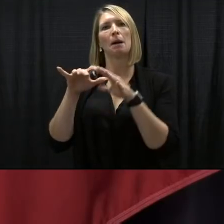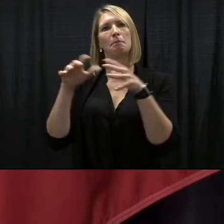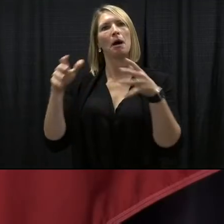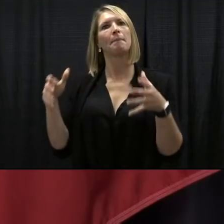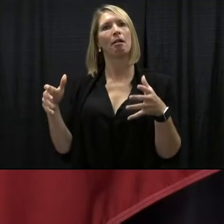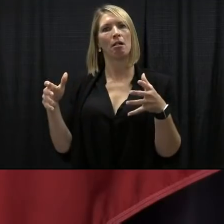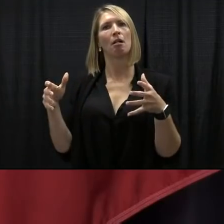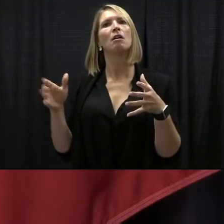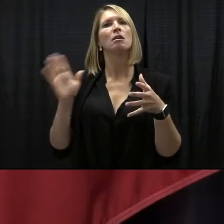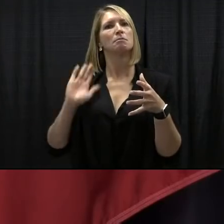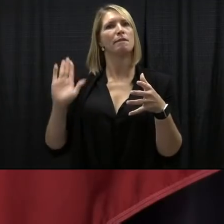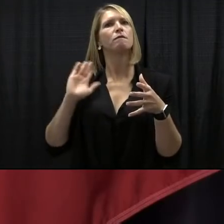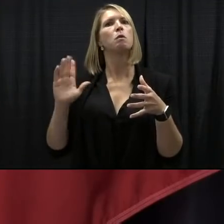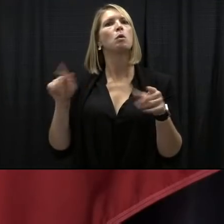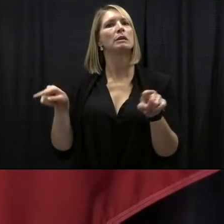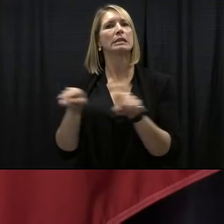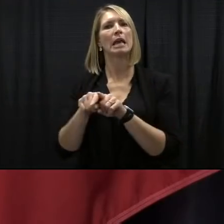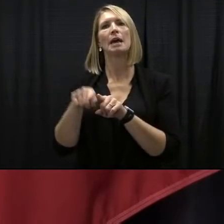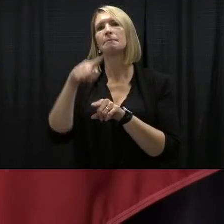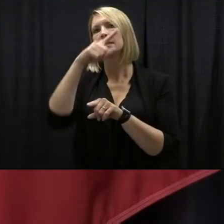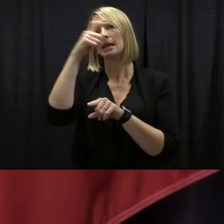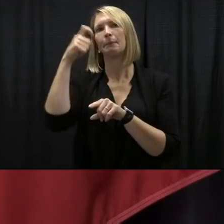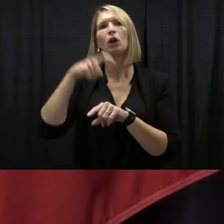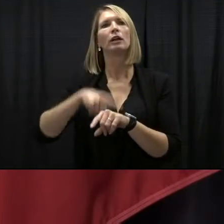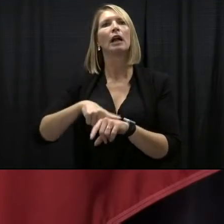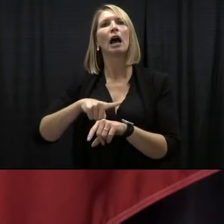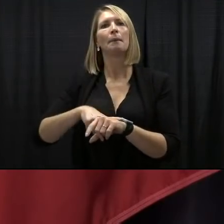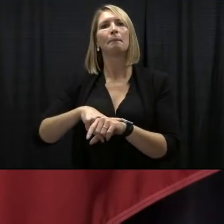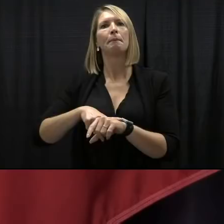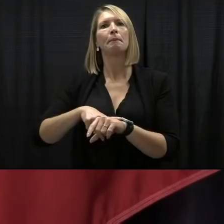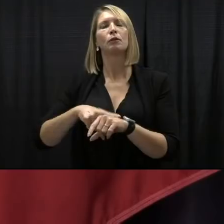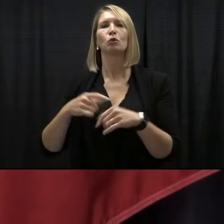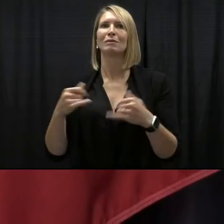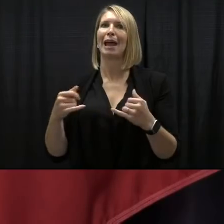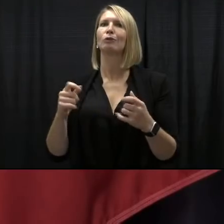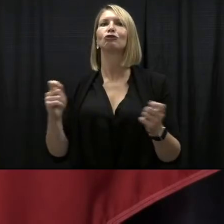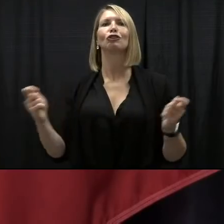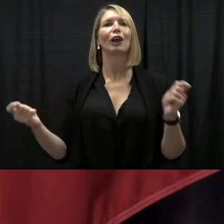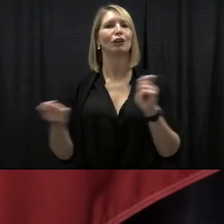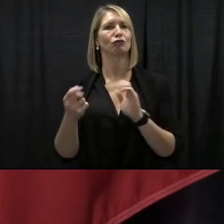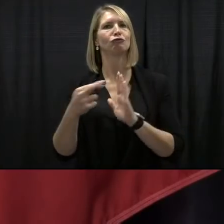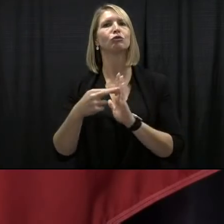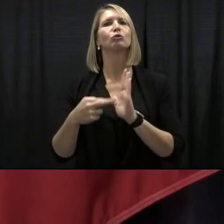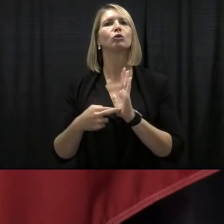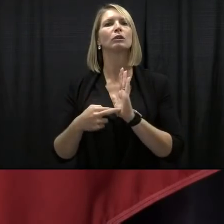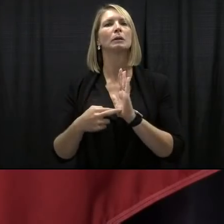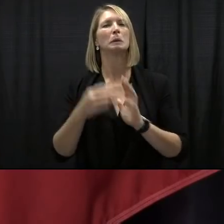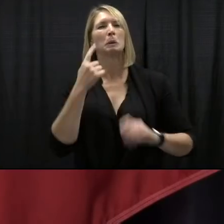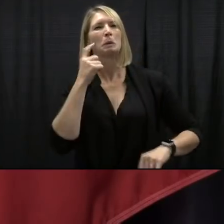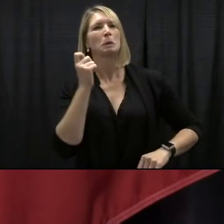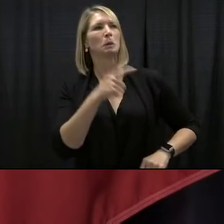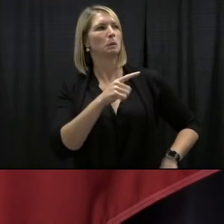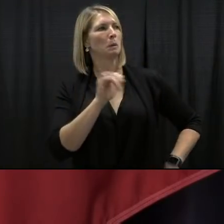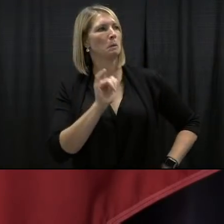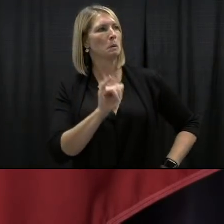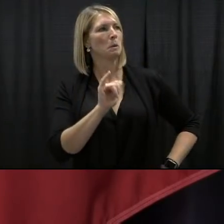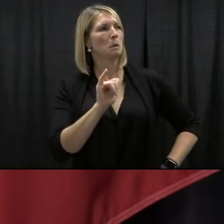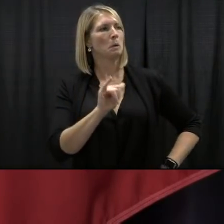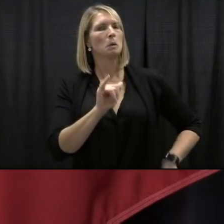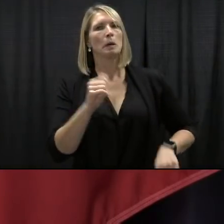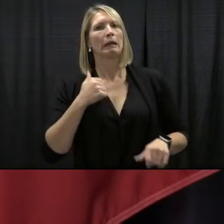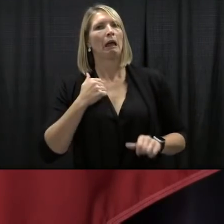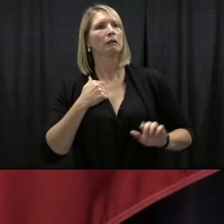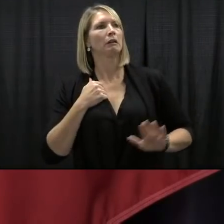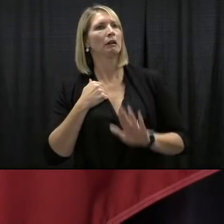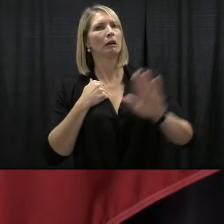region had similar and favorable epidemiology. That is changing, and we are starting to see unfavorable epidemiology